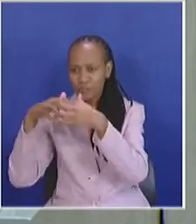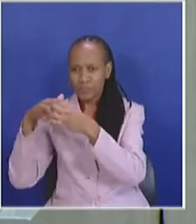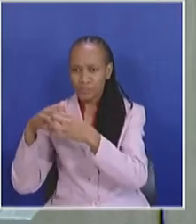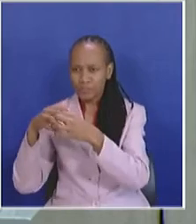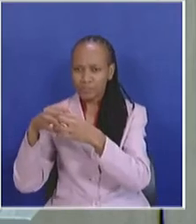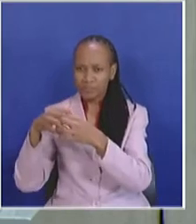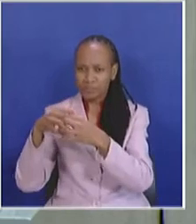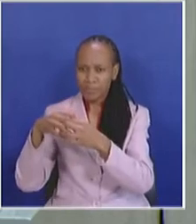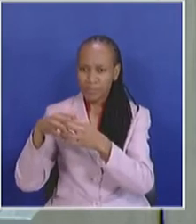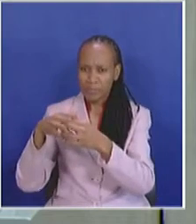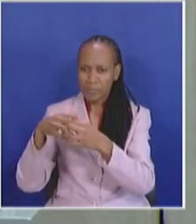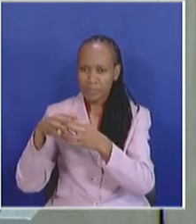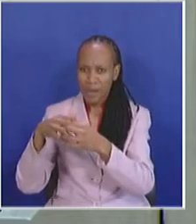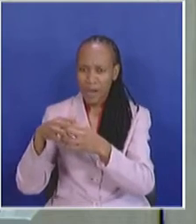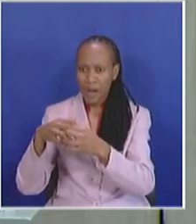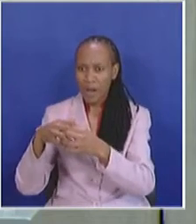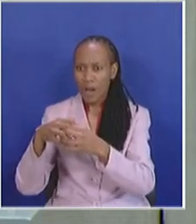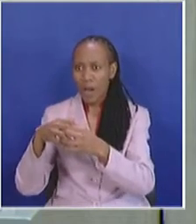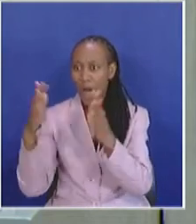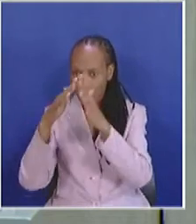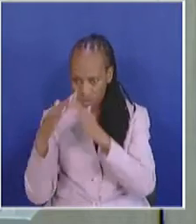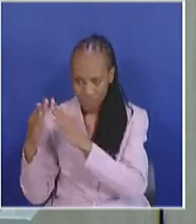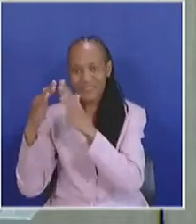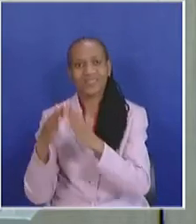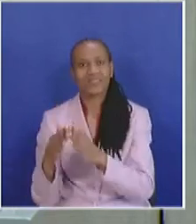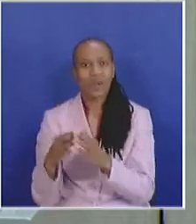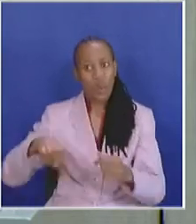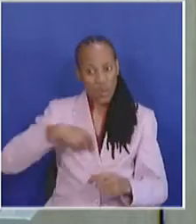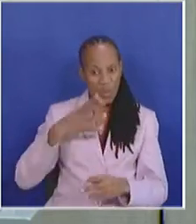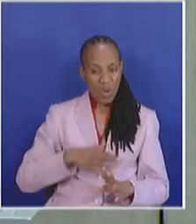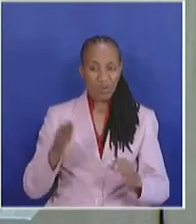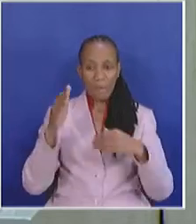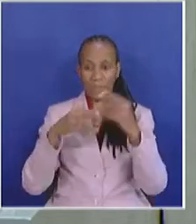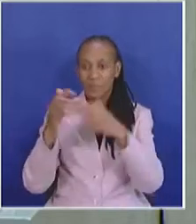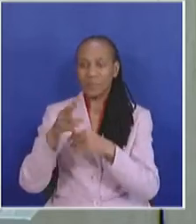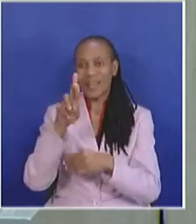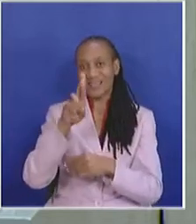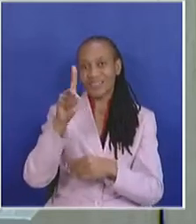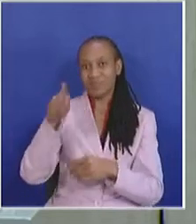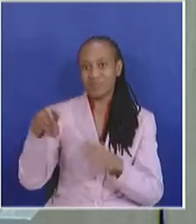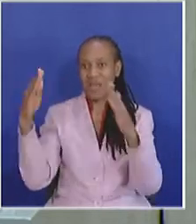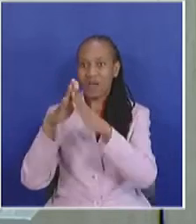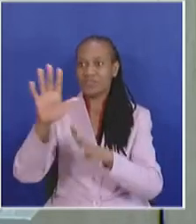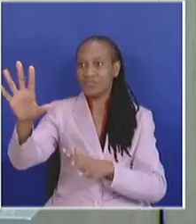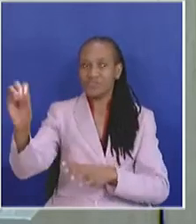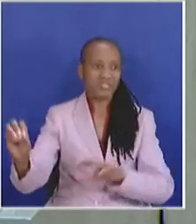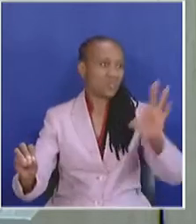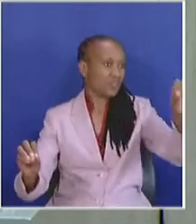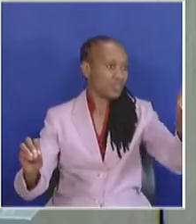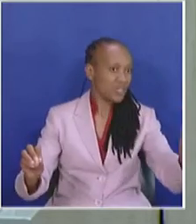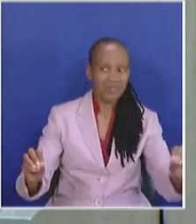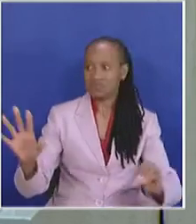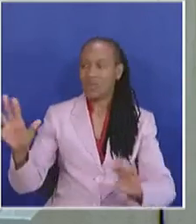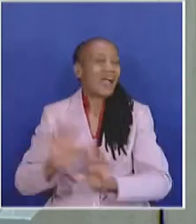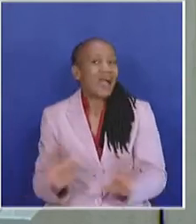cities, mega human settlements. We no longer want just to build 20 RDP houses there, 50 there, but we are going to